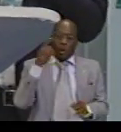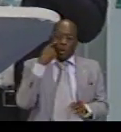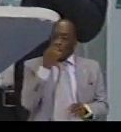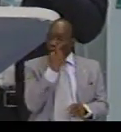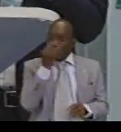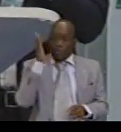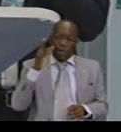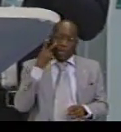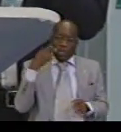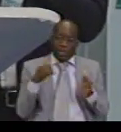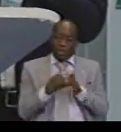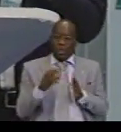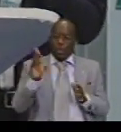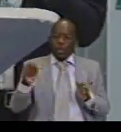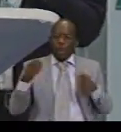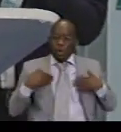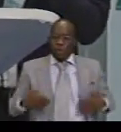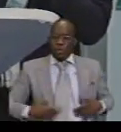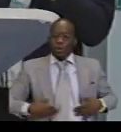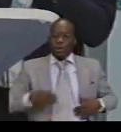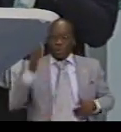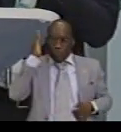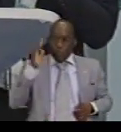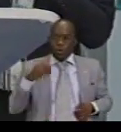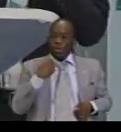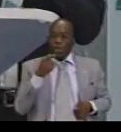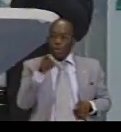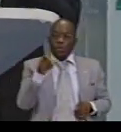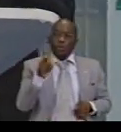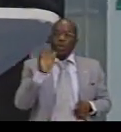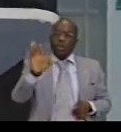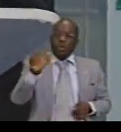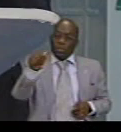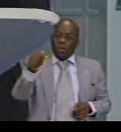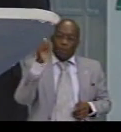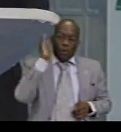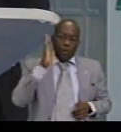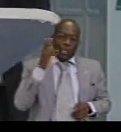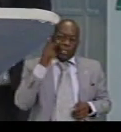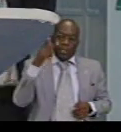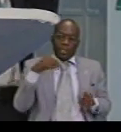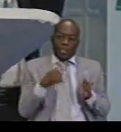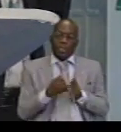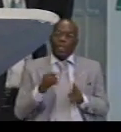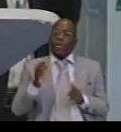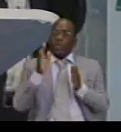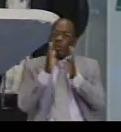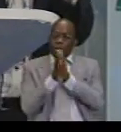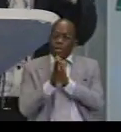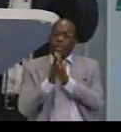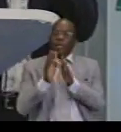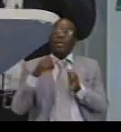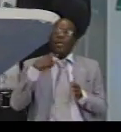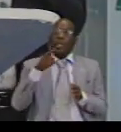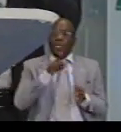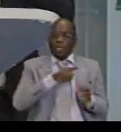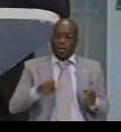tell you. Yourself, you will see. So pray and thank the Lord. Praise